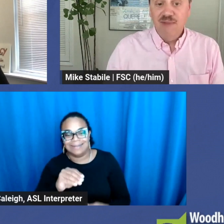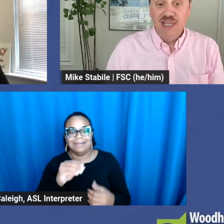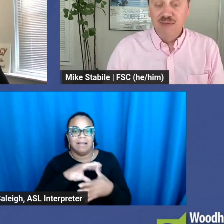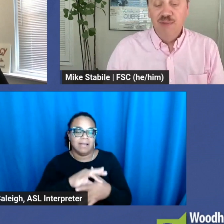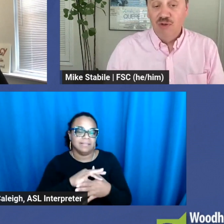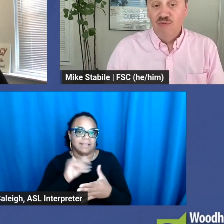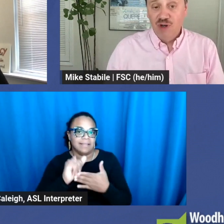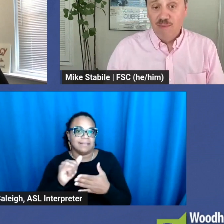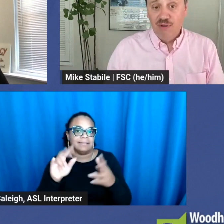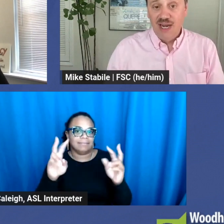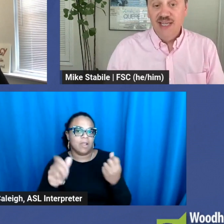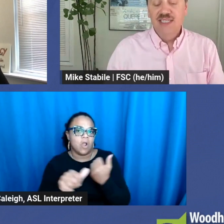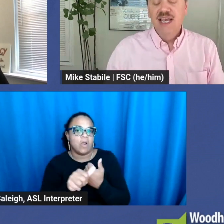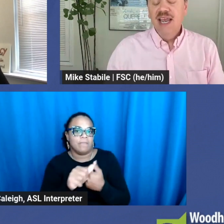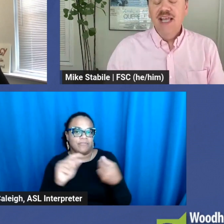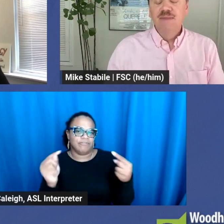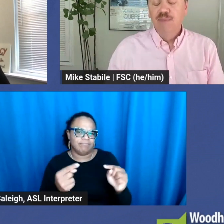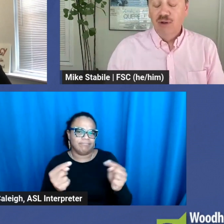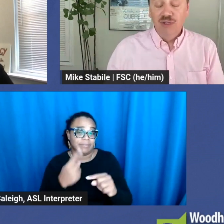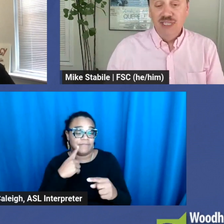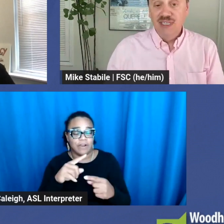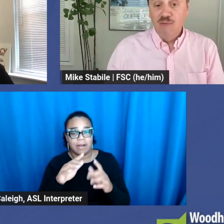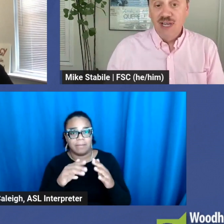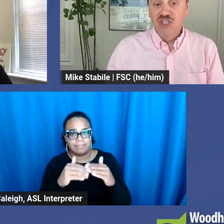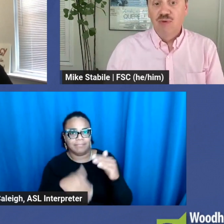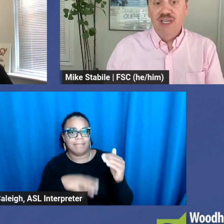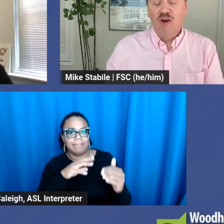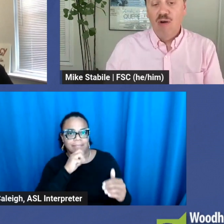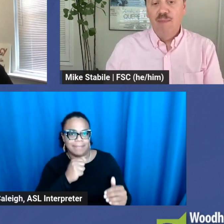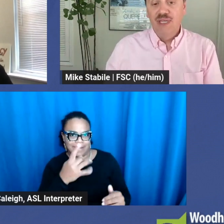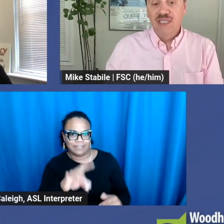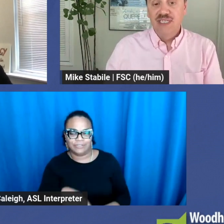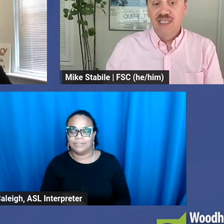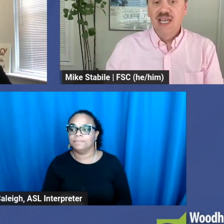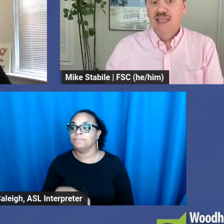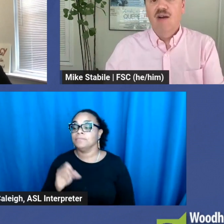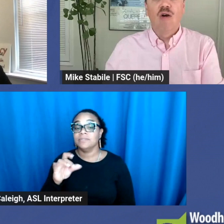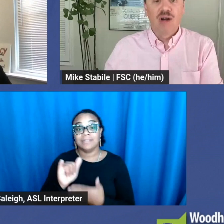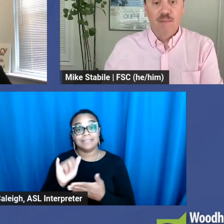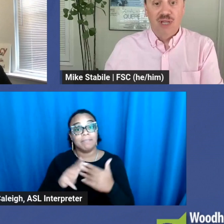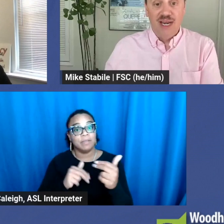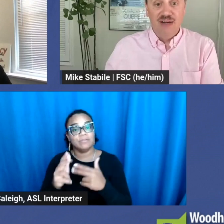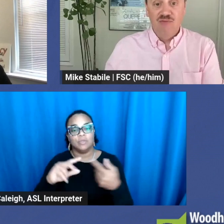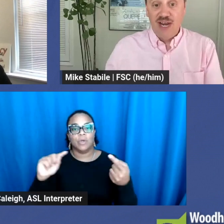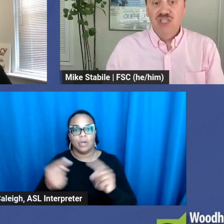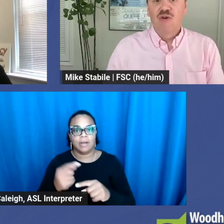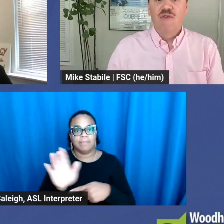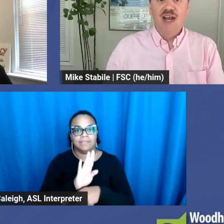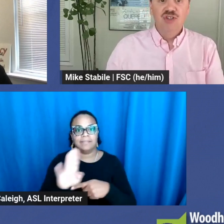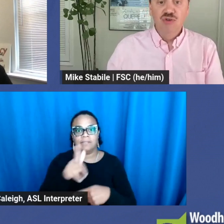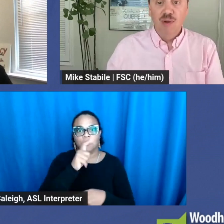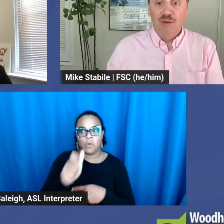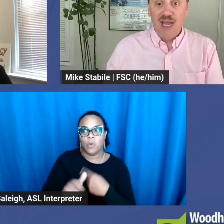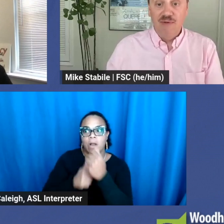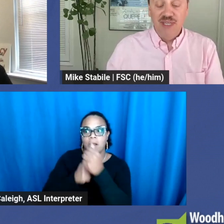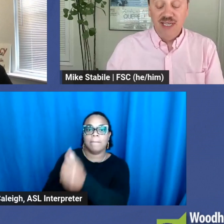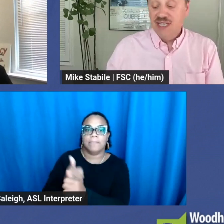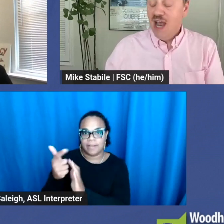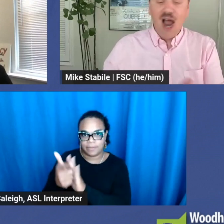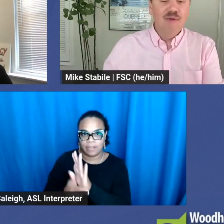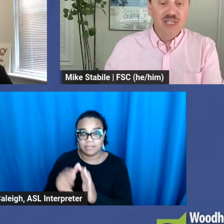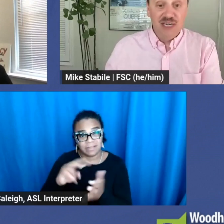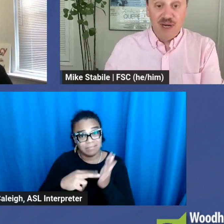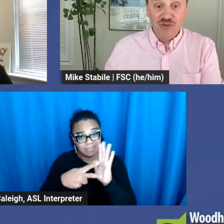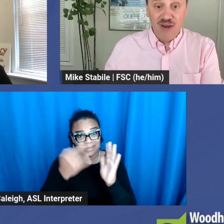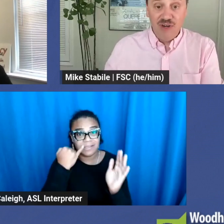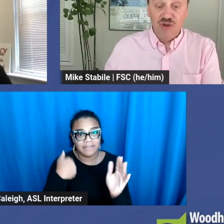not something that's built for compliance. It's built in some ways to really hurt businesses that are compliant, right? So if I do comply with this,